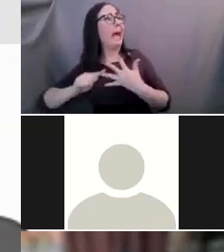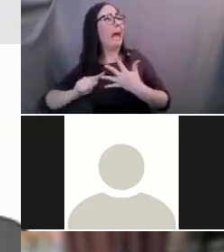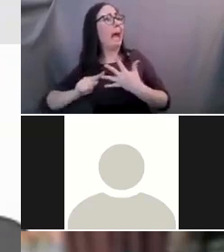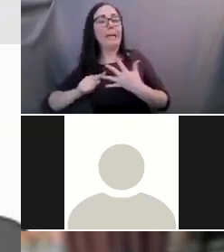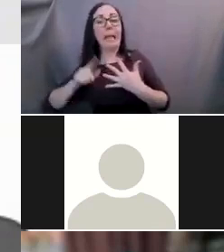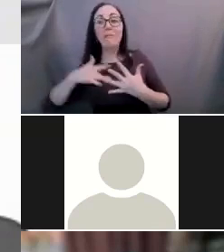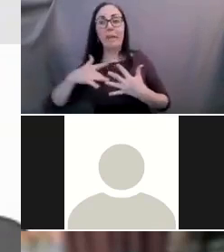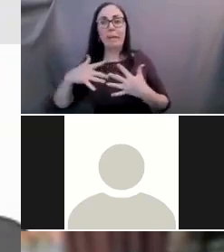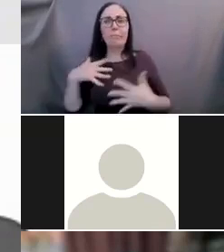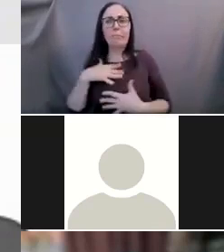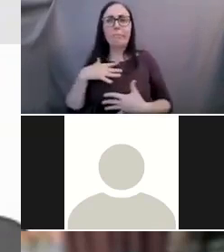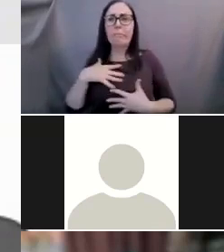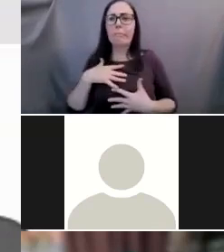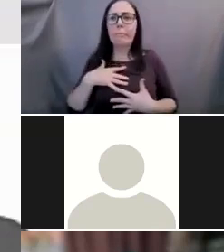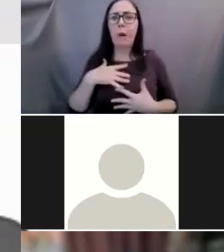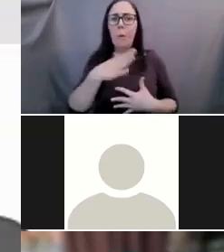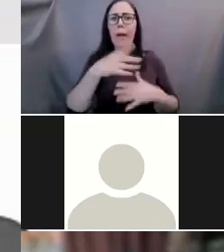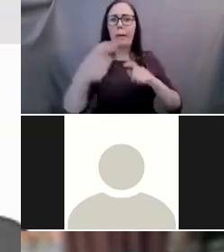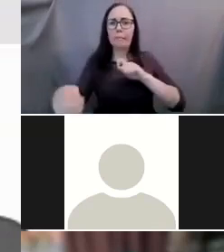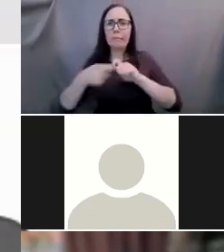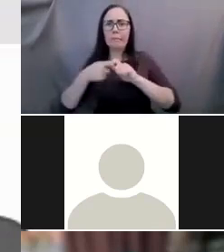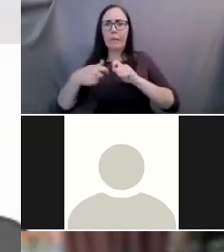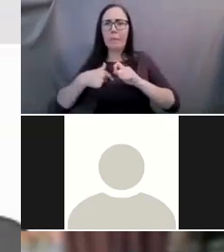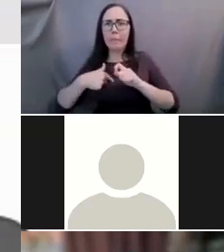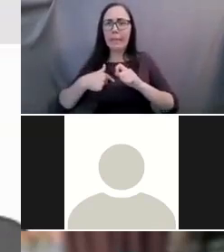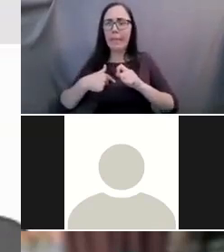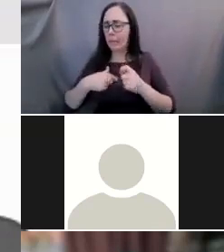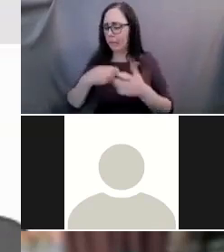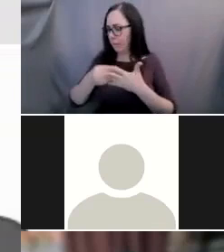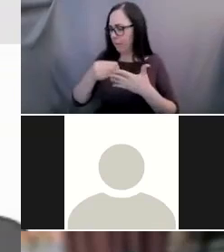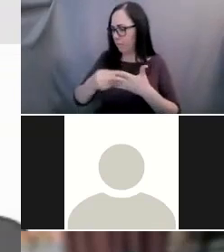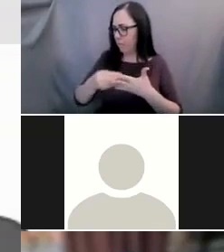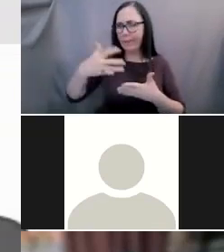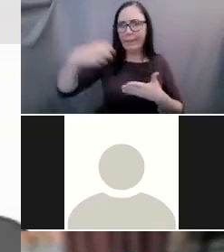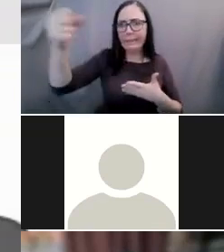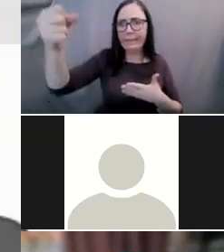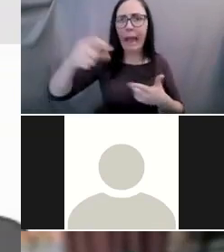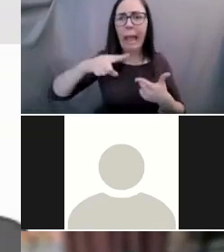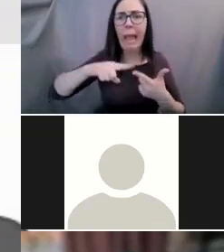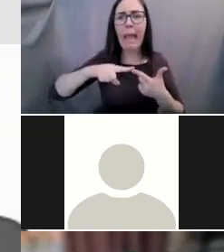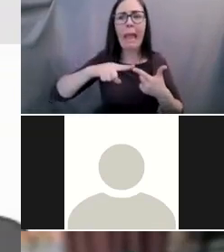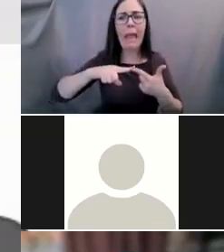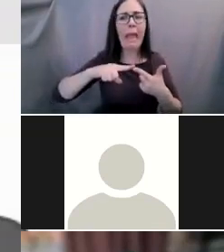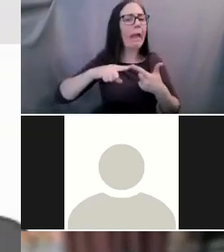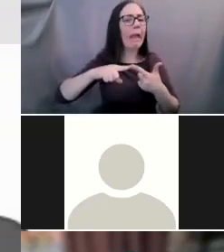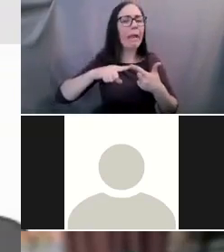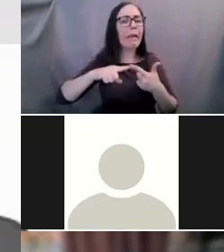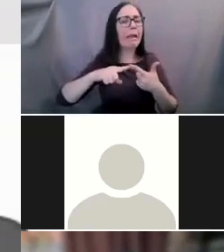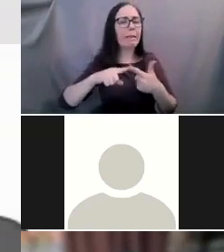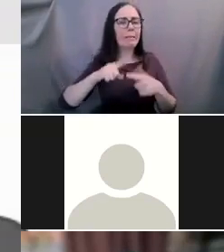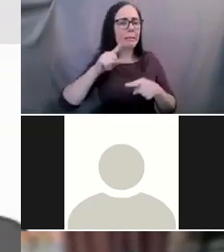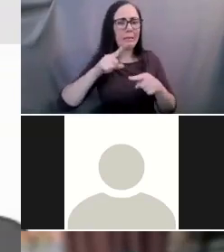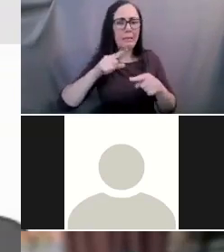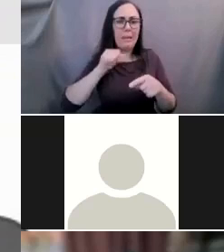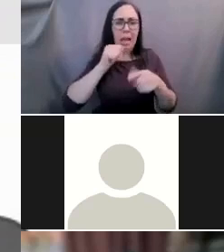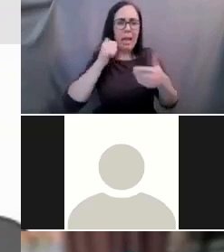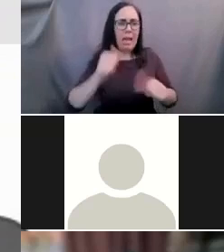losing financial support, losing caregivers, shelter, or taking away mobility